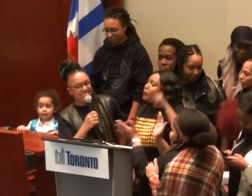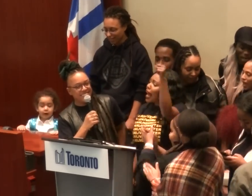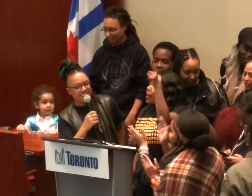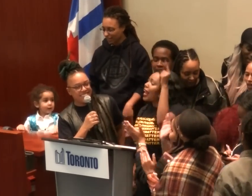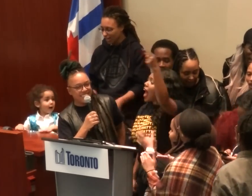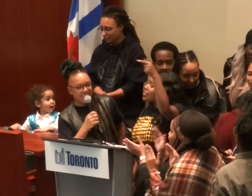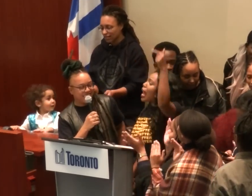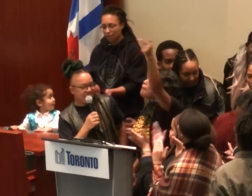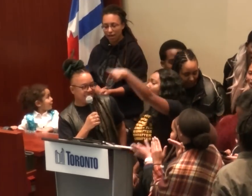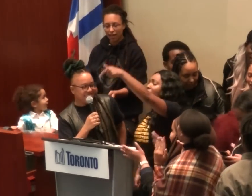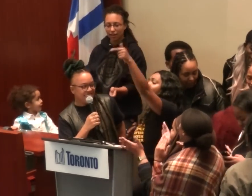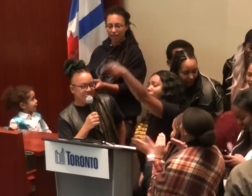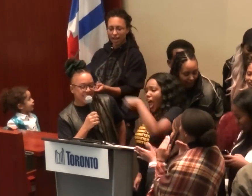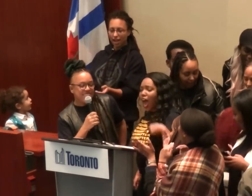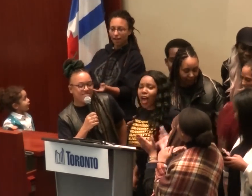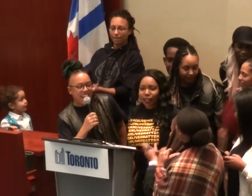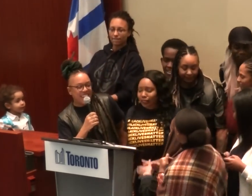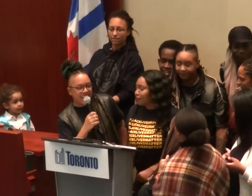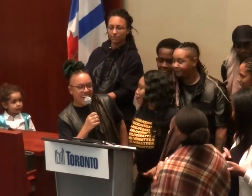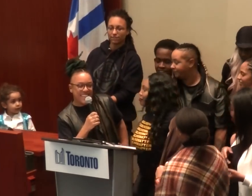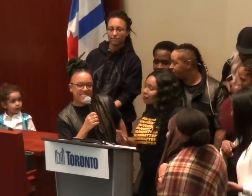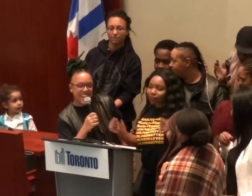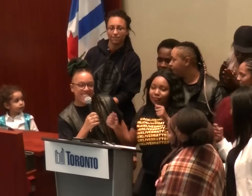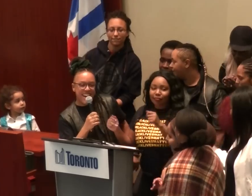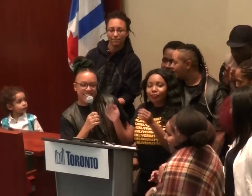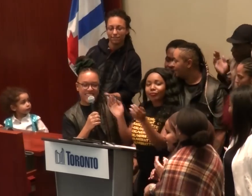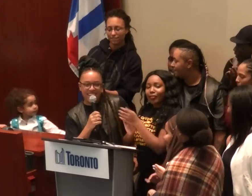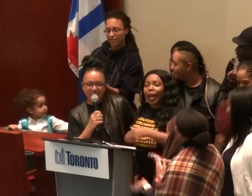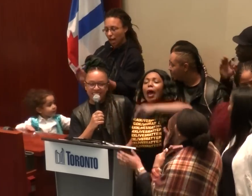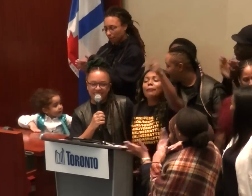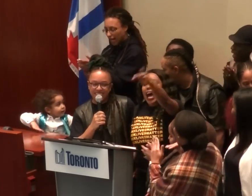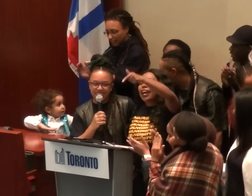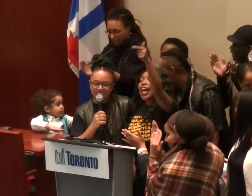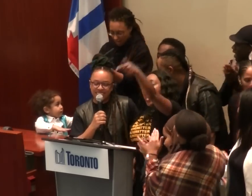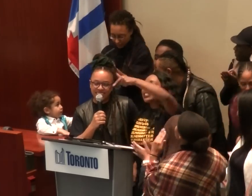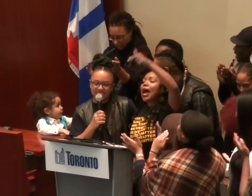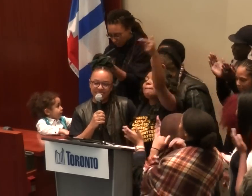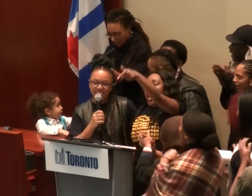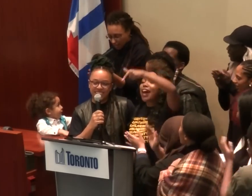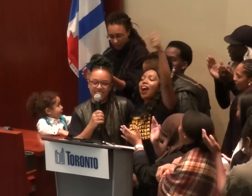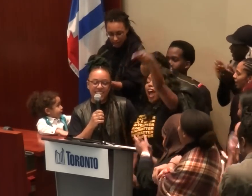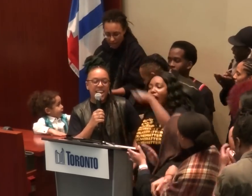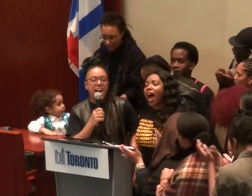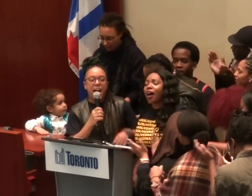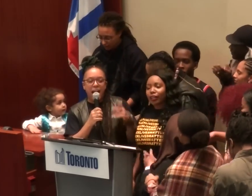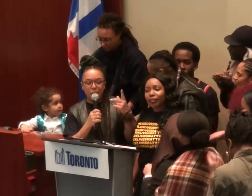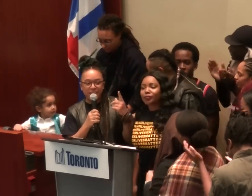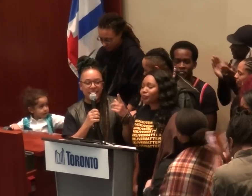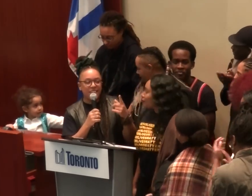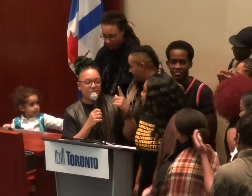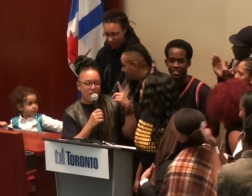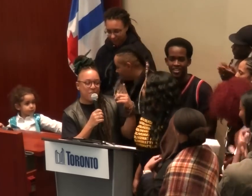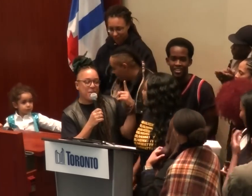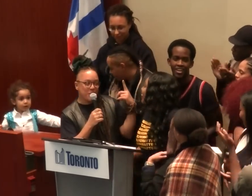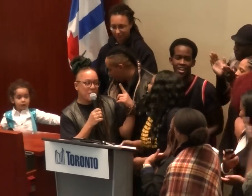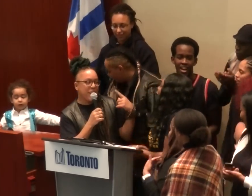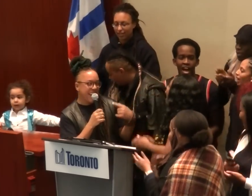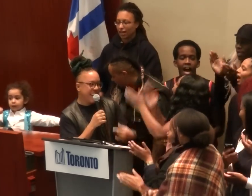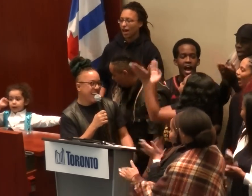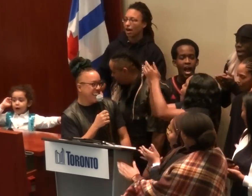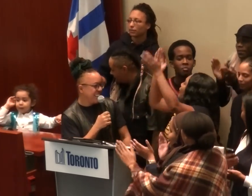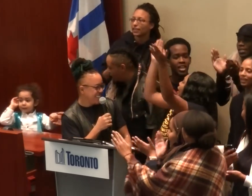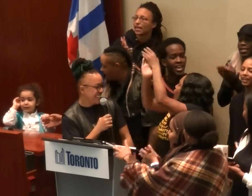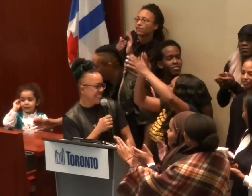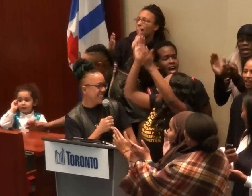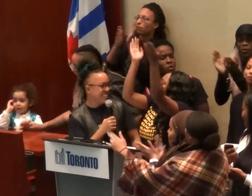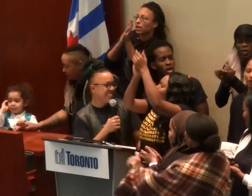here. Black lives, they matter here. Black lives, they matter here. Black lives, they matter here. I believe that we will win.